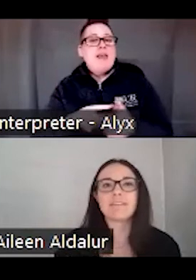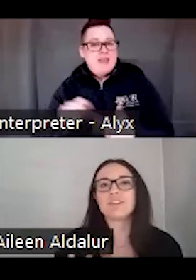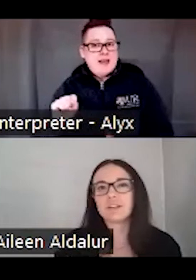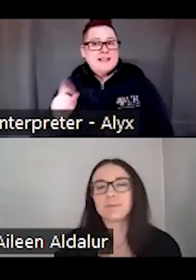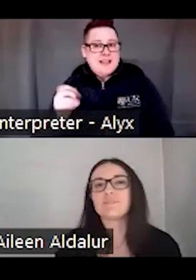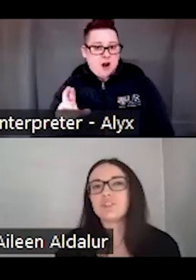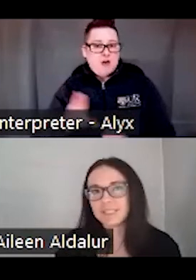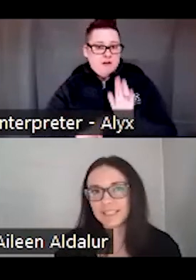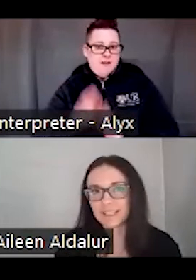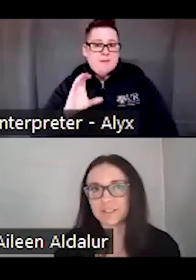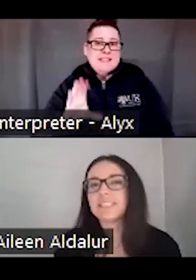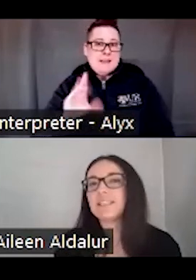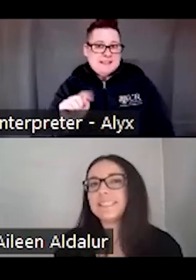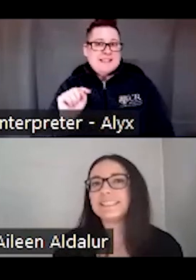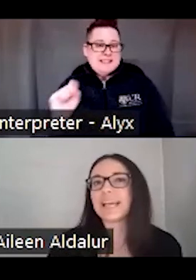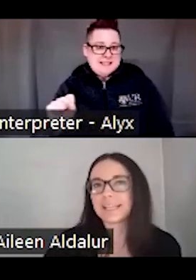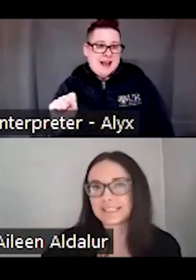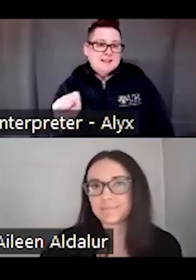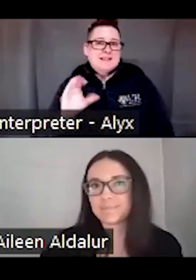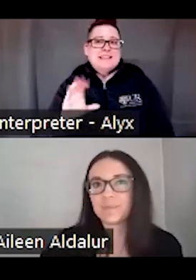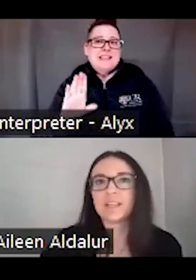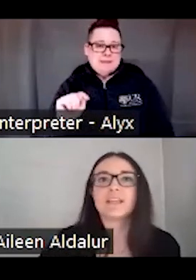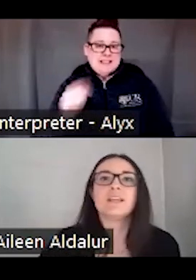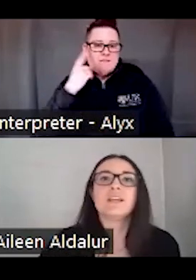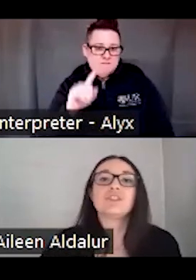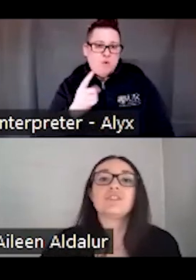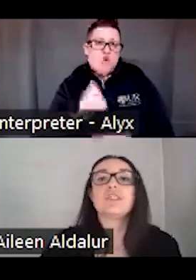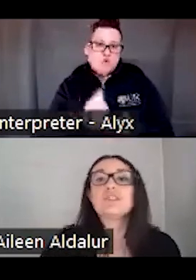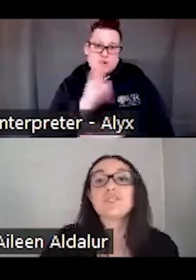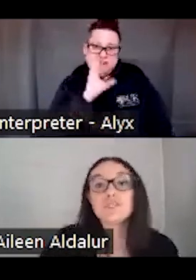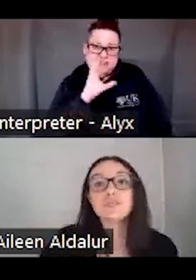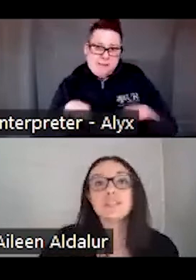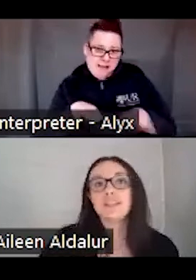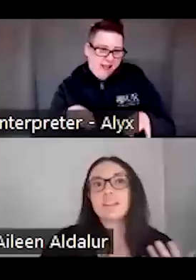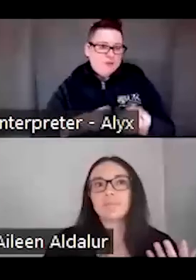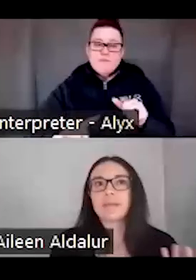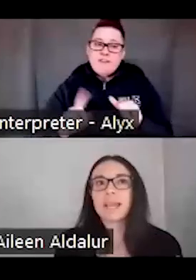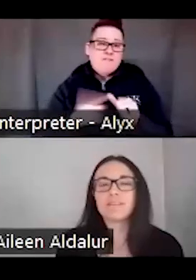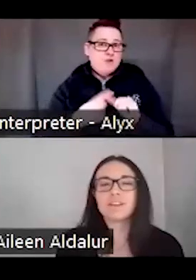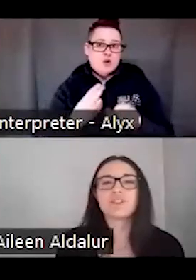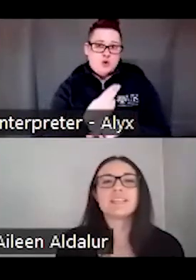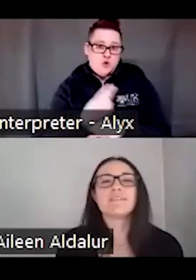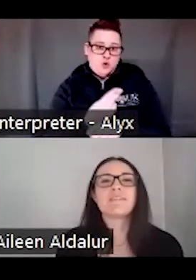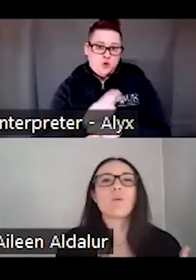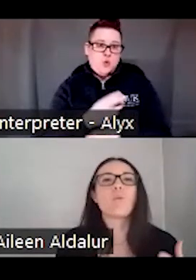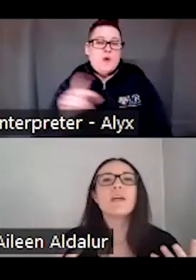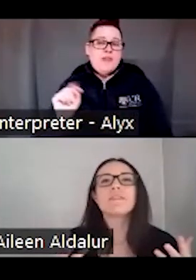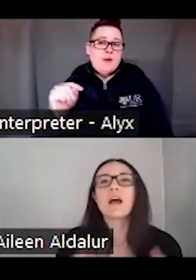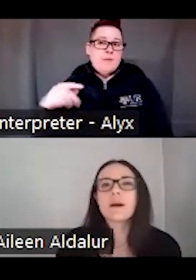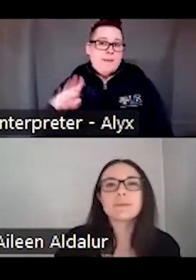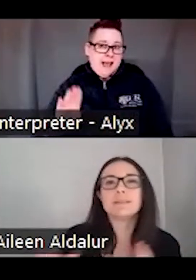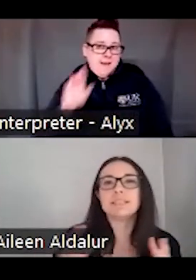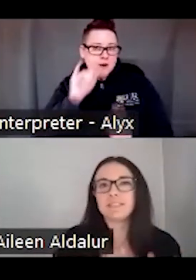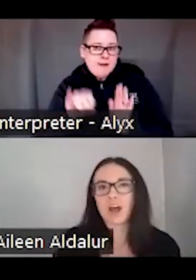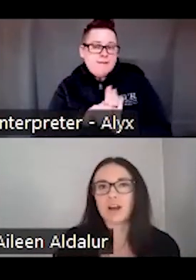cognitive behavioral therapy for treatment seeking, CBT-TS. She first used the theory of planned behavior to identify what